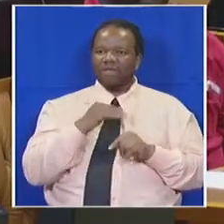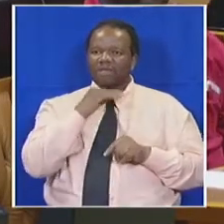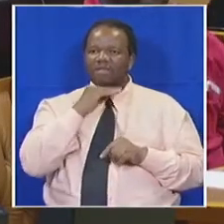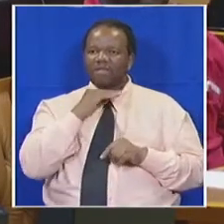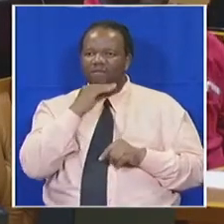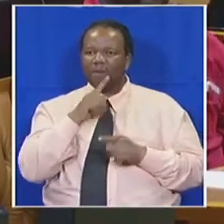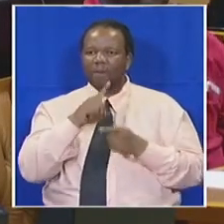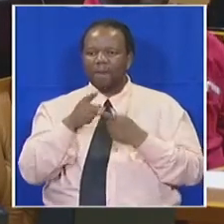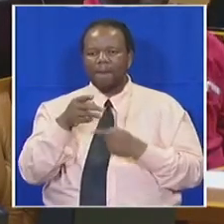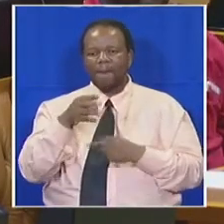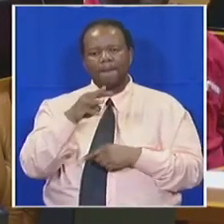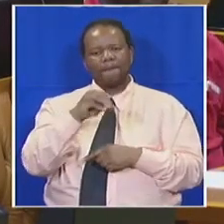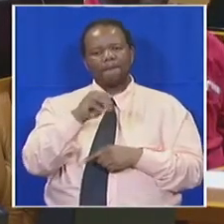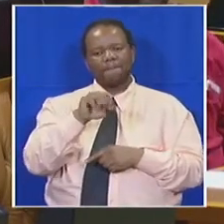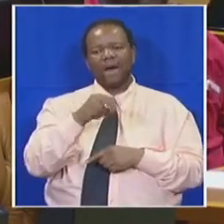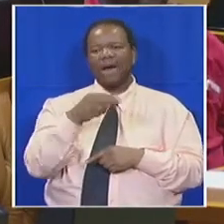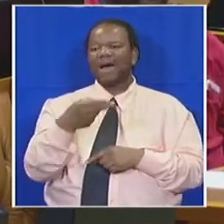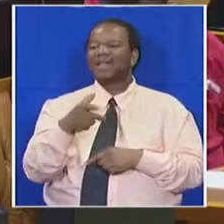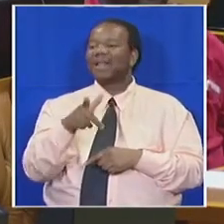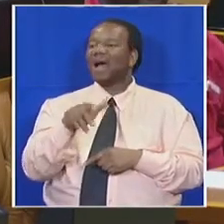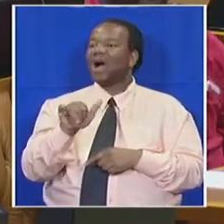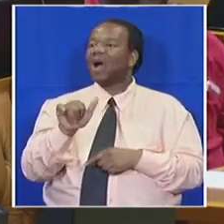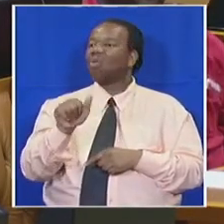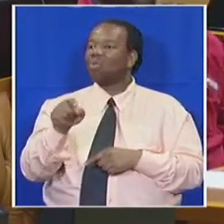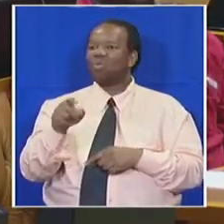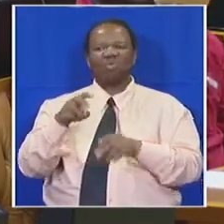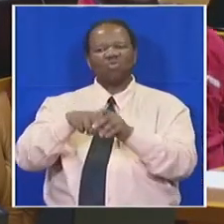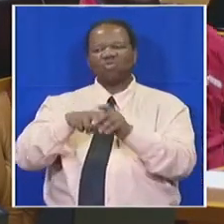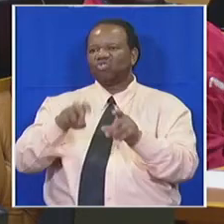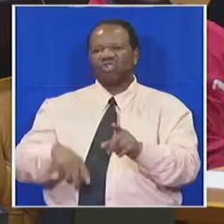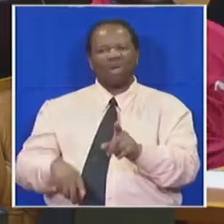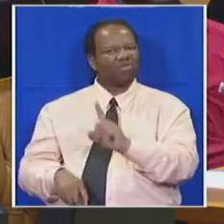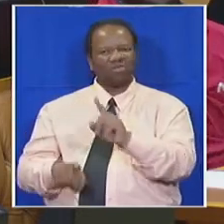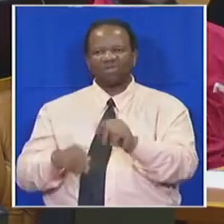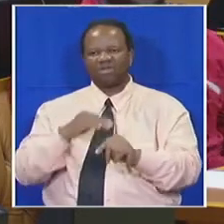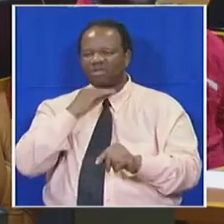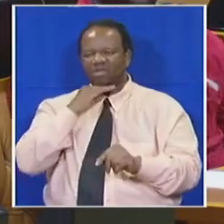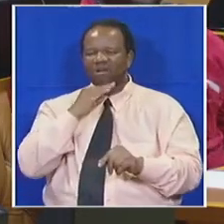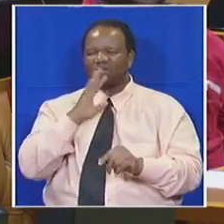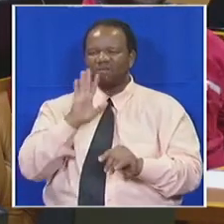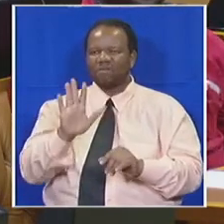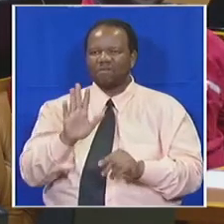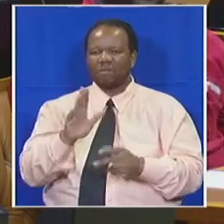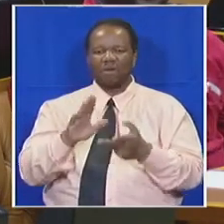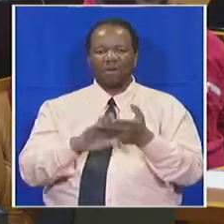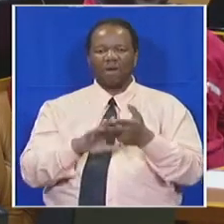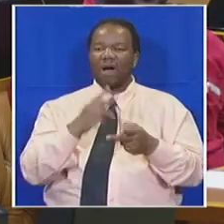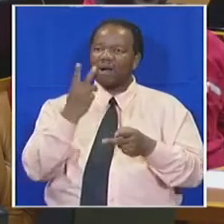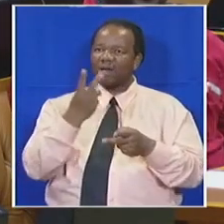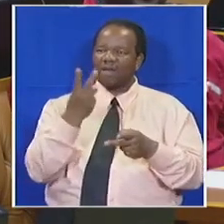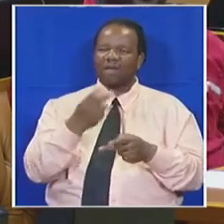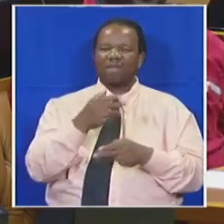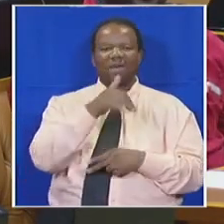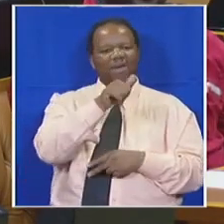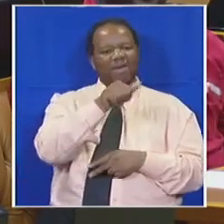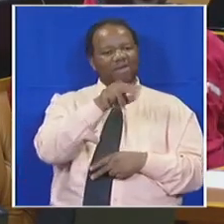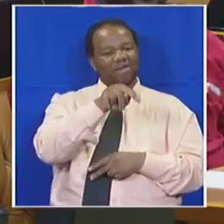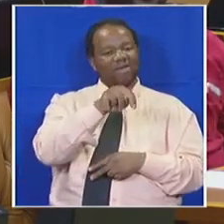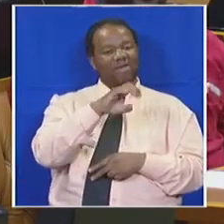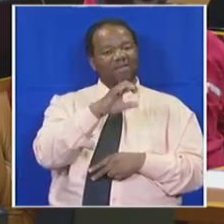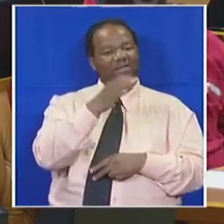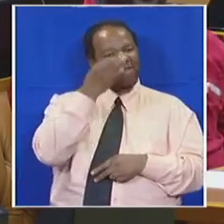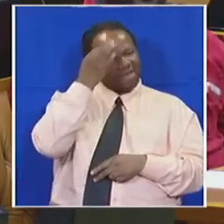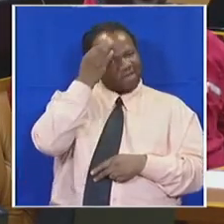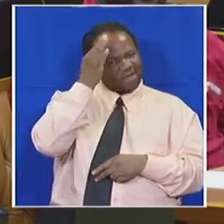Esidimeni Massacre resigned. It's also not enough, Speaker, that the ANC government comes here